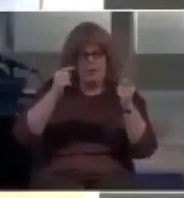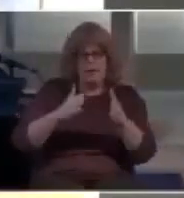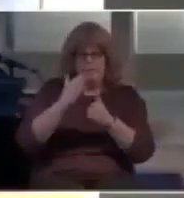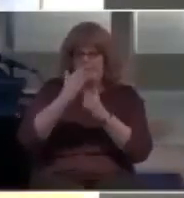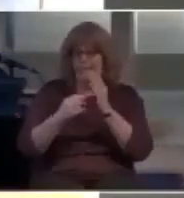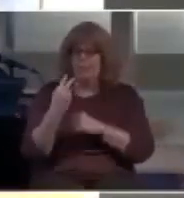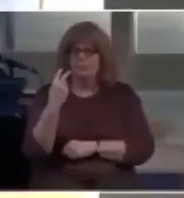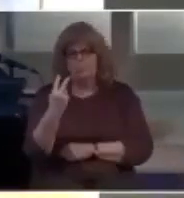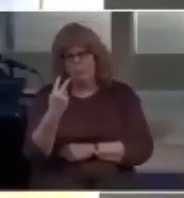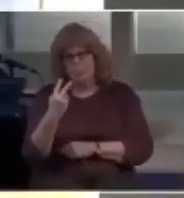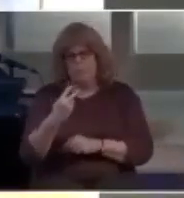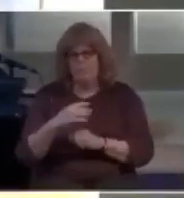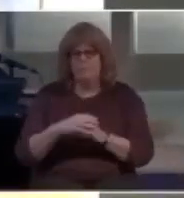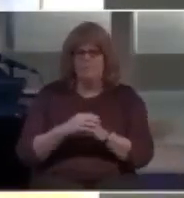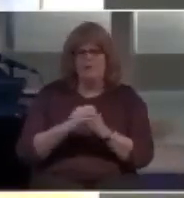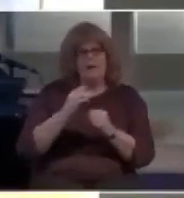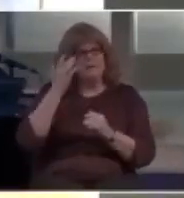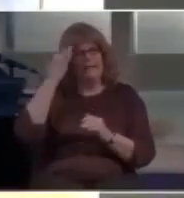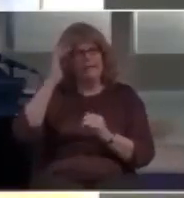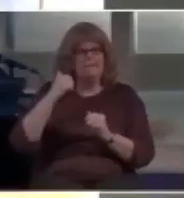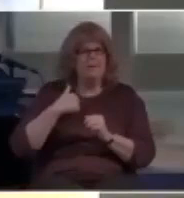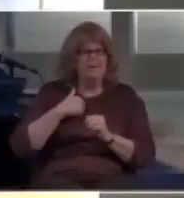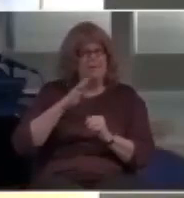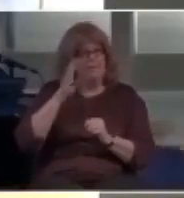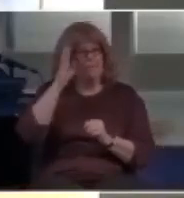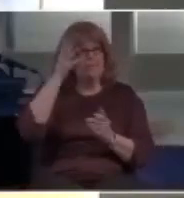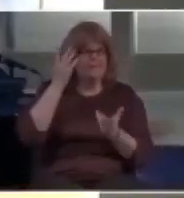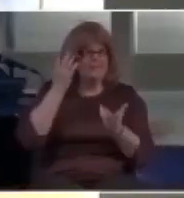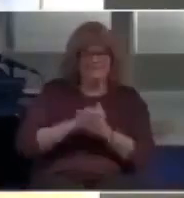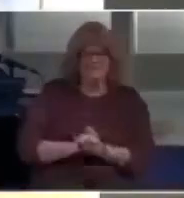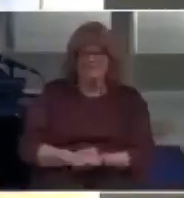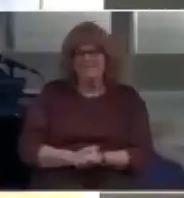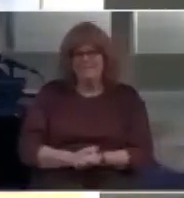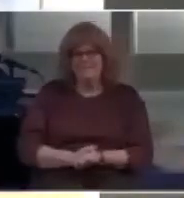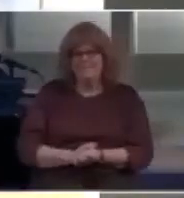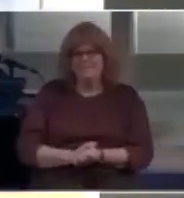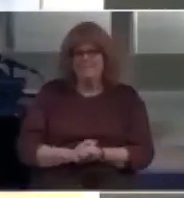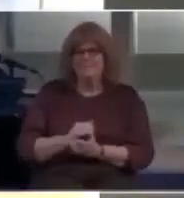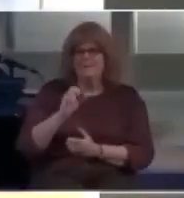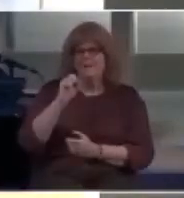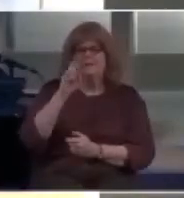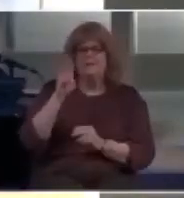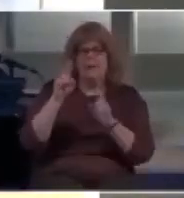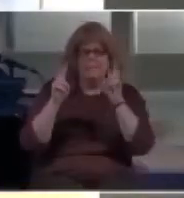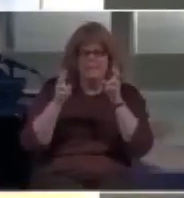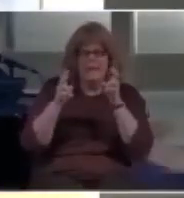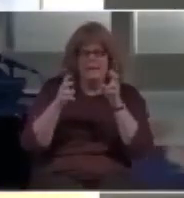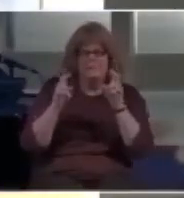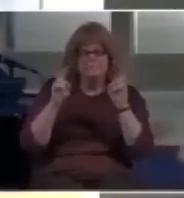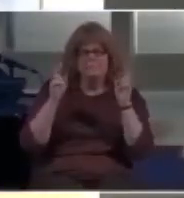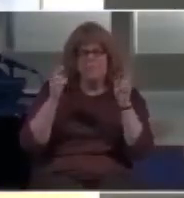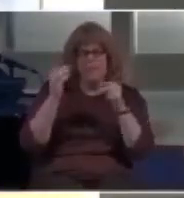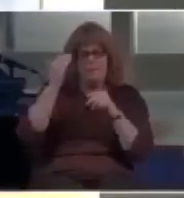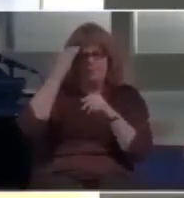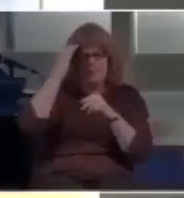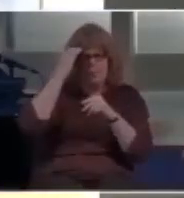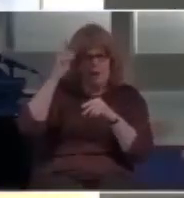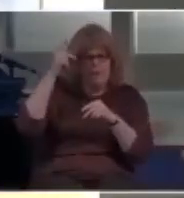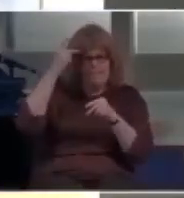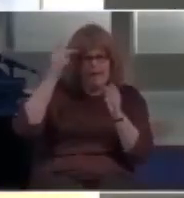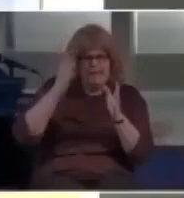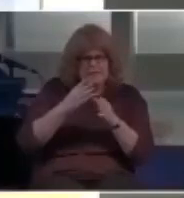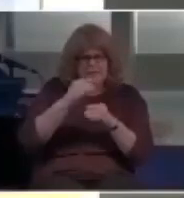2. Like that, very clever, very original. And the subtitle could be Beware Politicians and